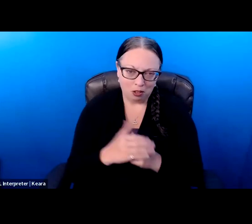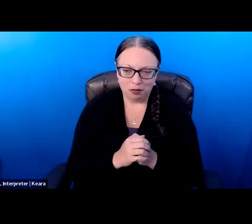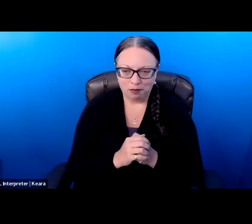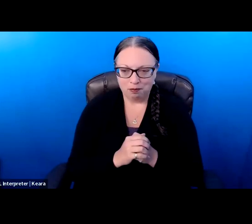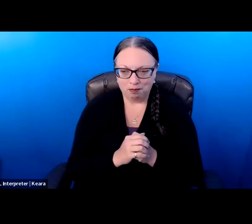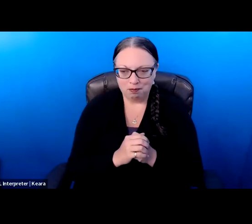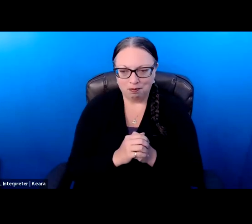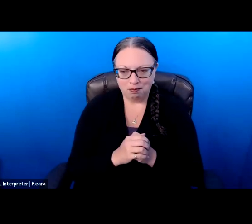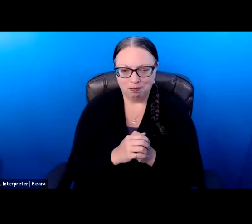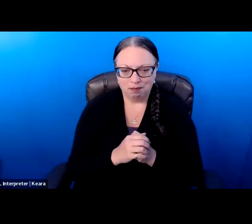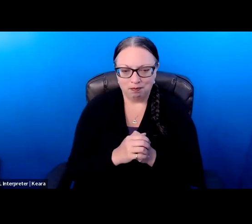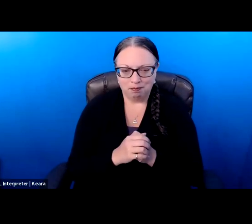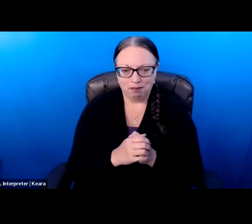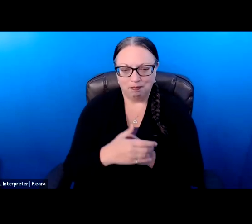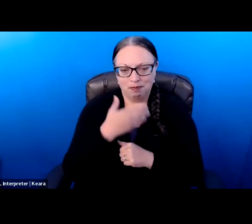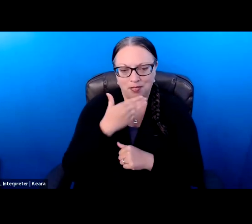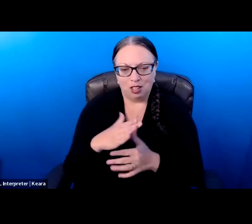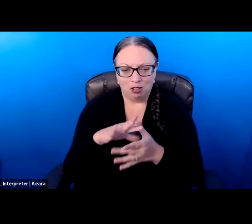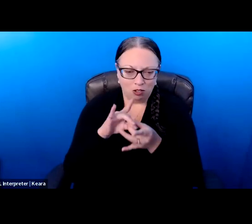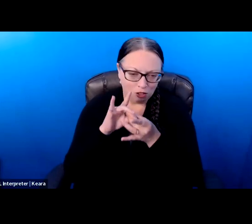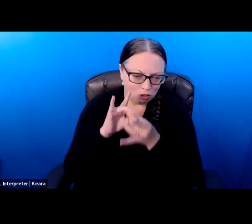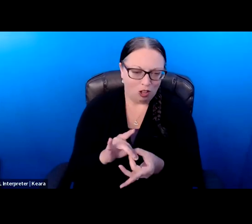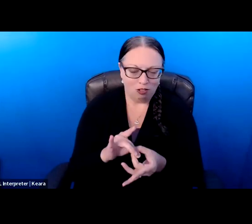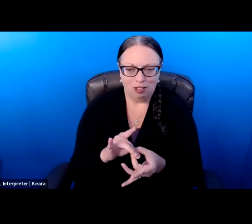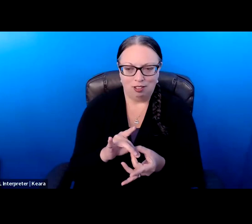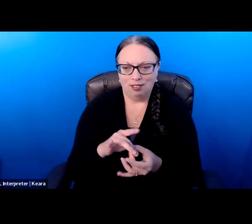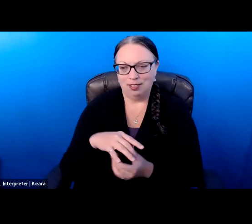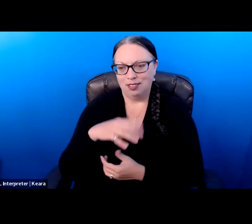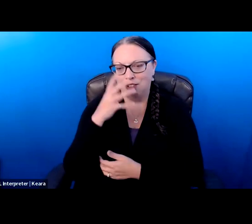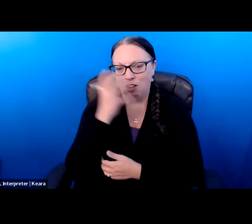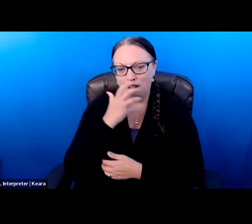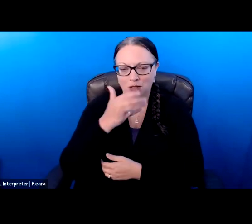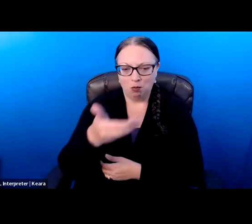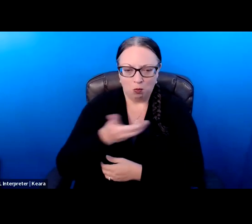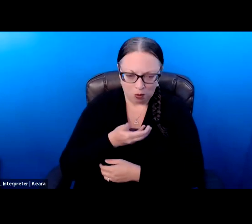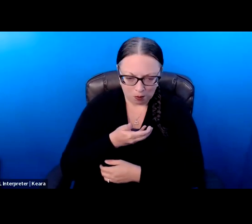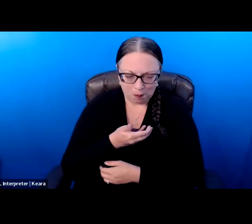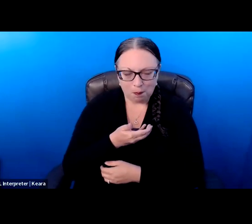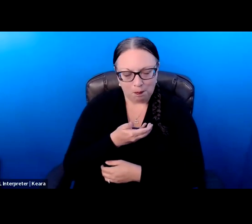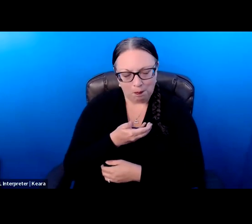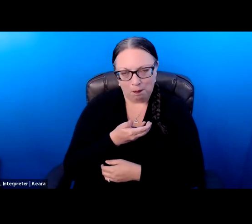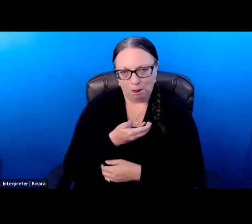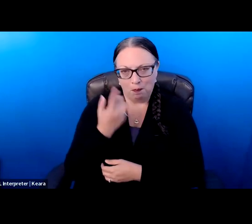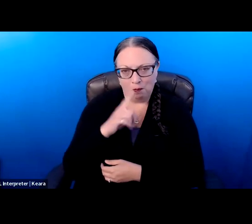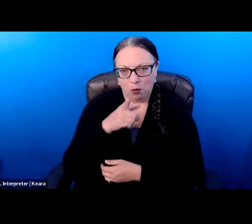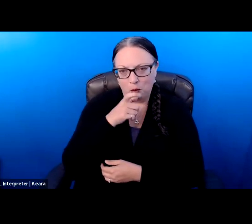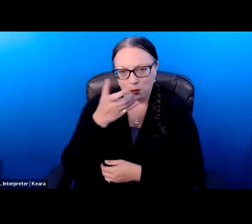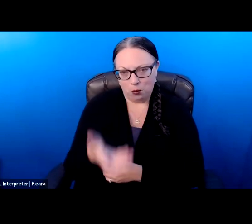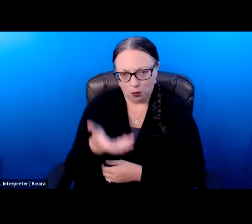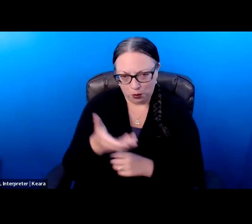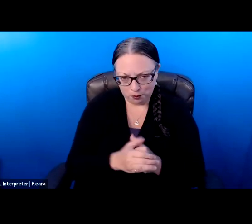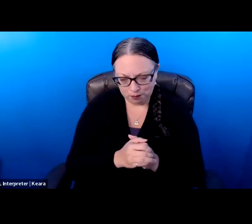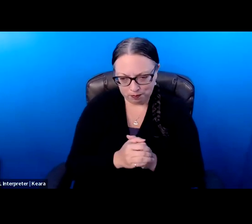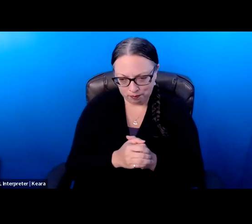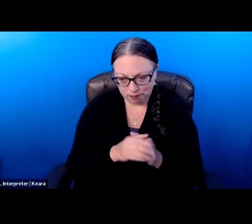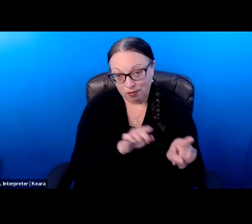for grounding us in such an awesome welcome and introduction into who you are, and also